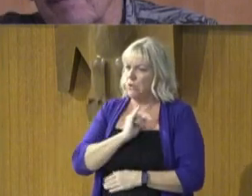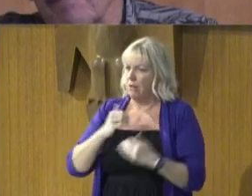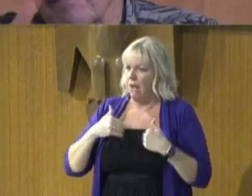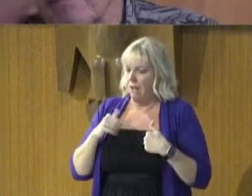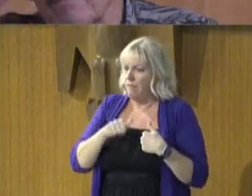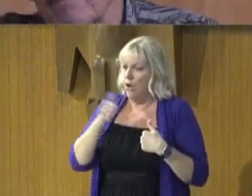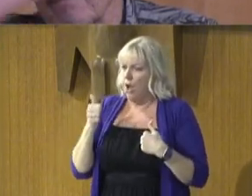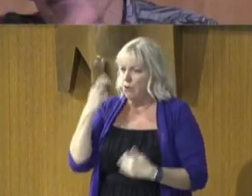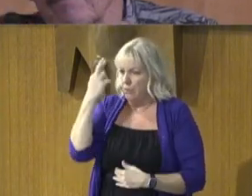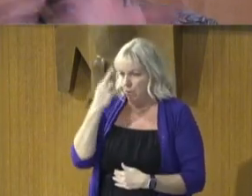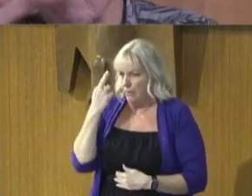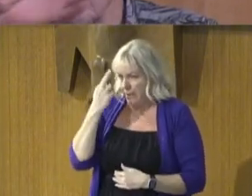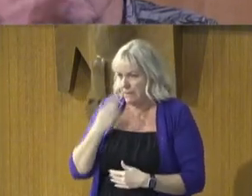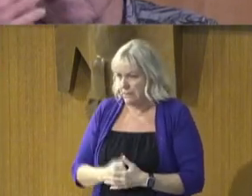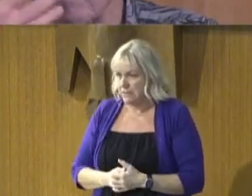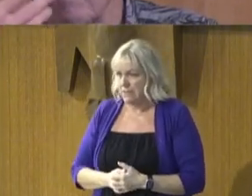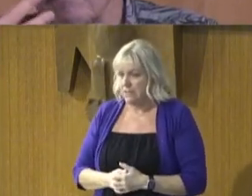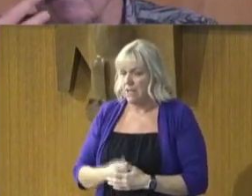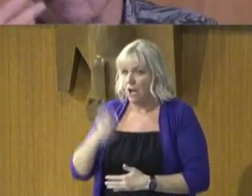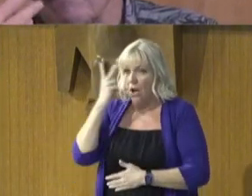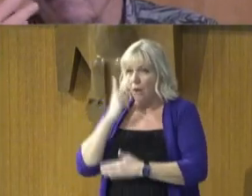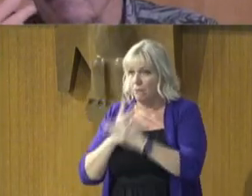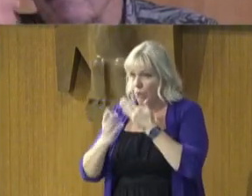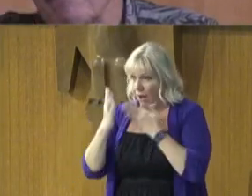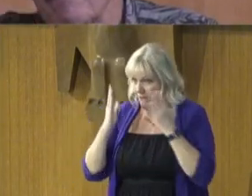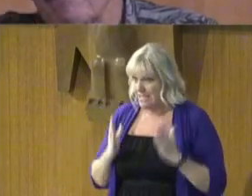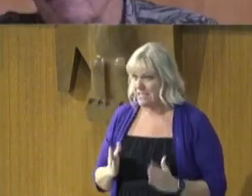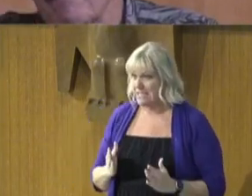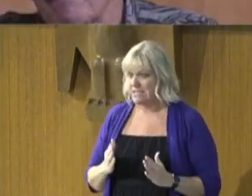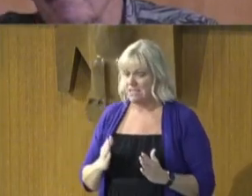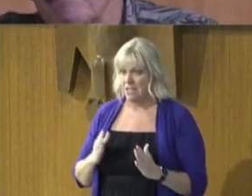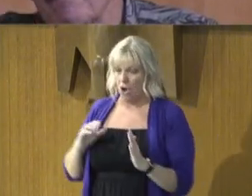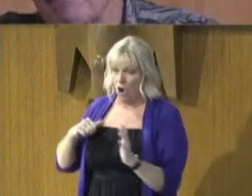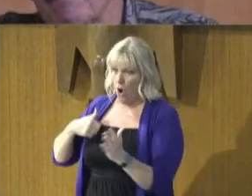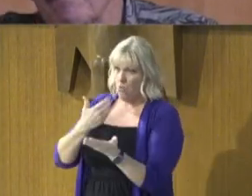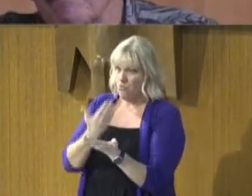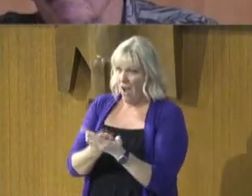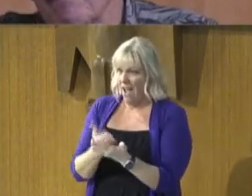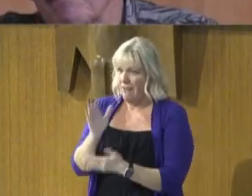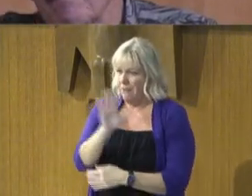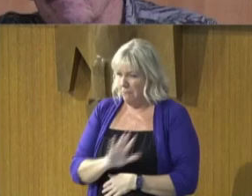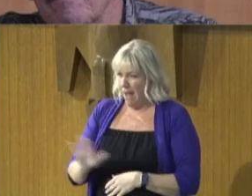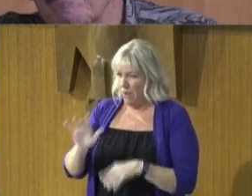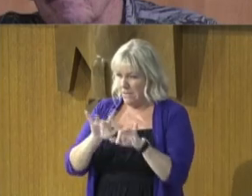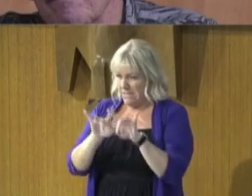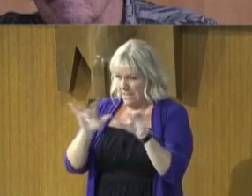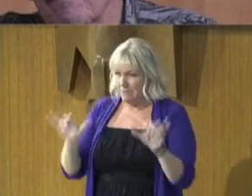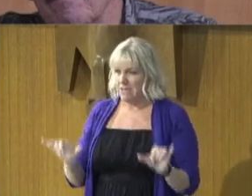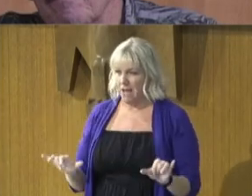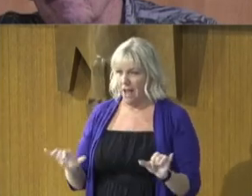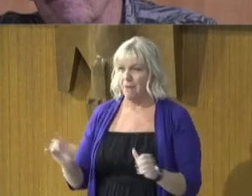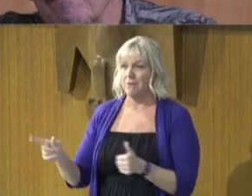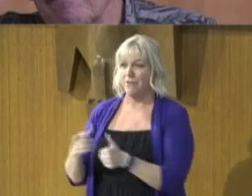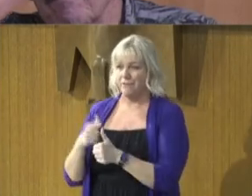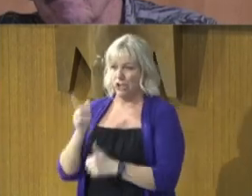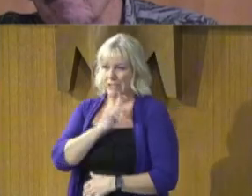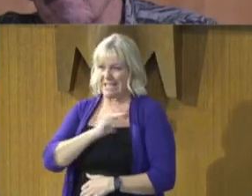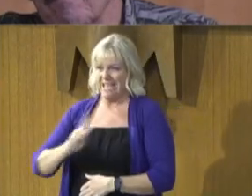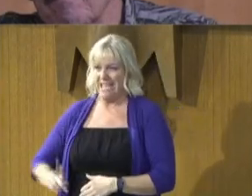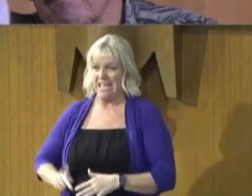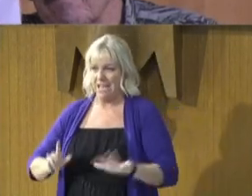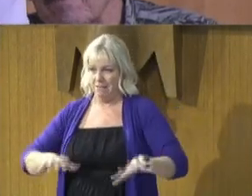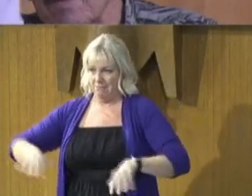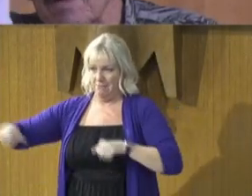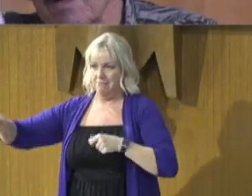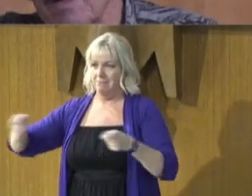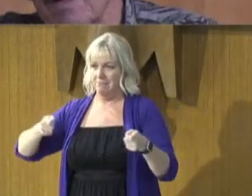purpose. Prophets arrived on the scene in Israel at the very same time as the first king, because they were part of a